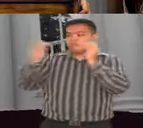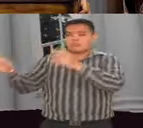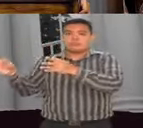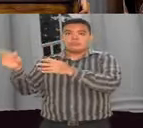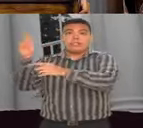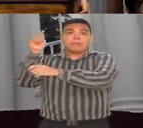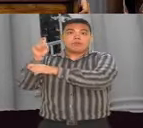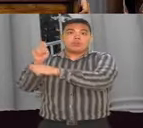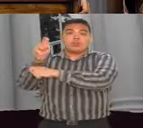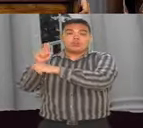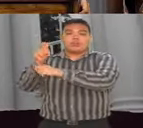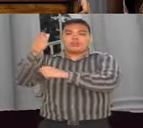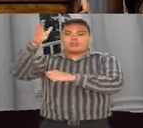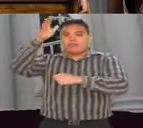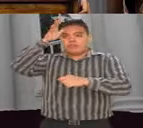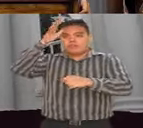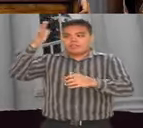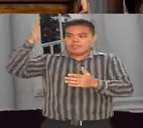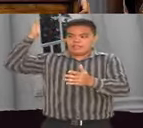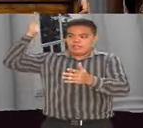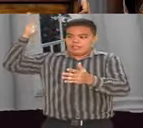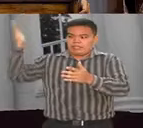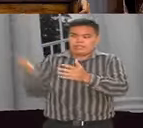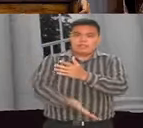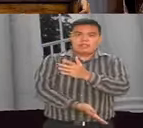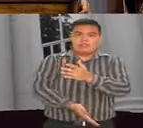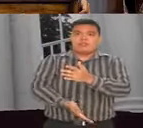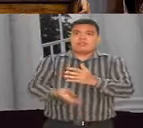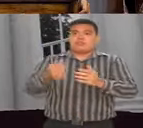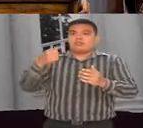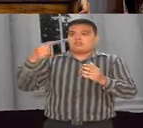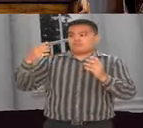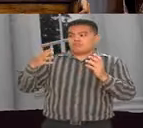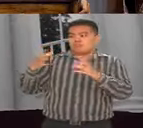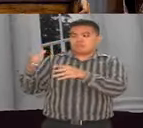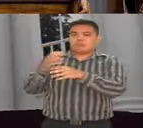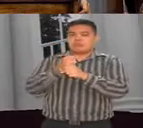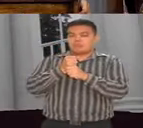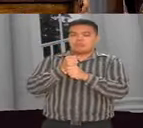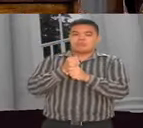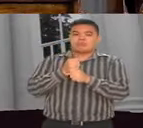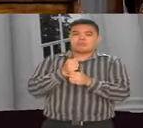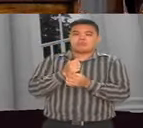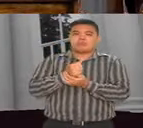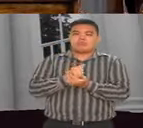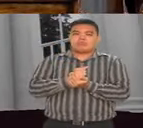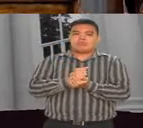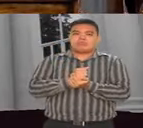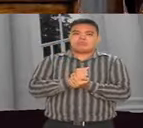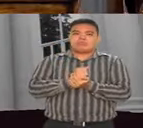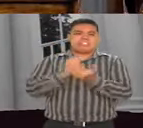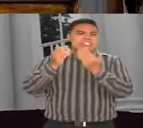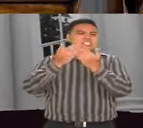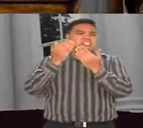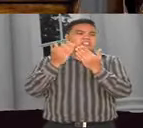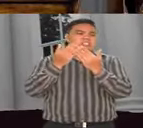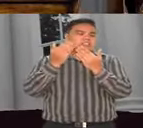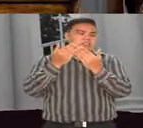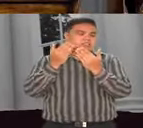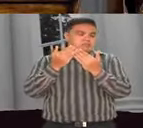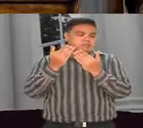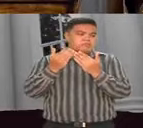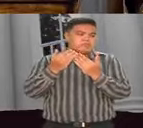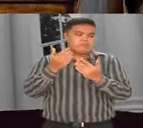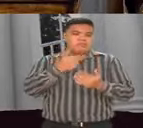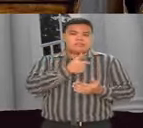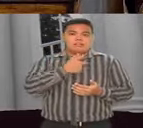thy father hath, and cut down the grove that is by it. Now, common